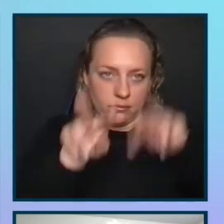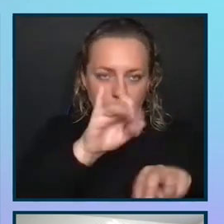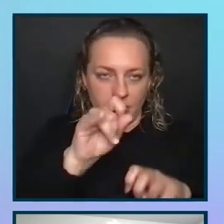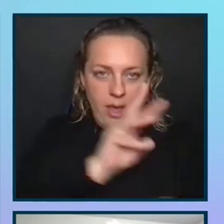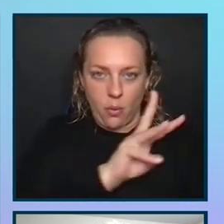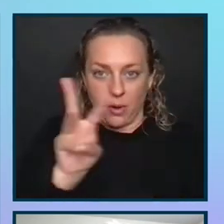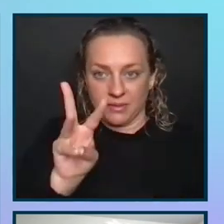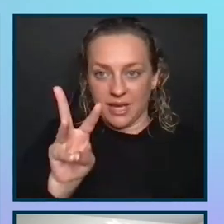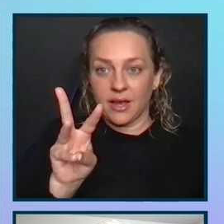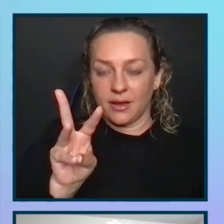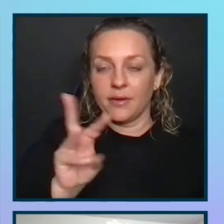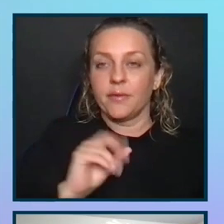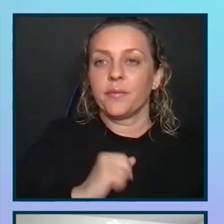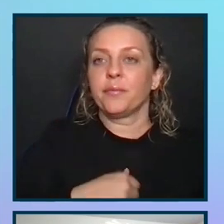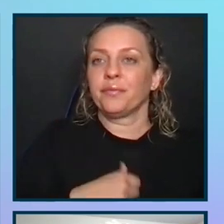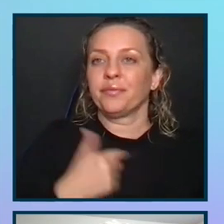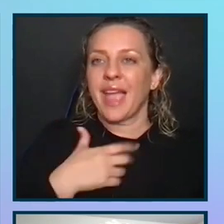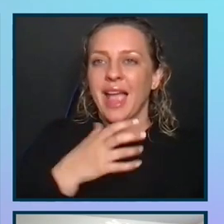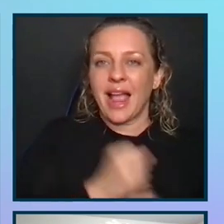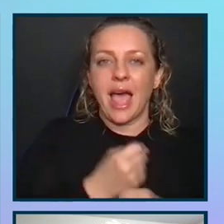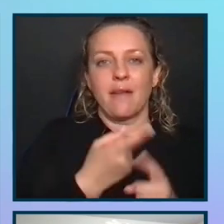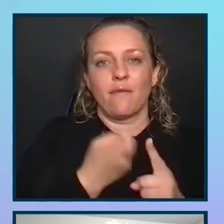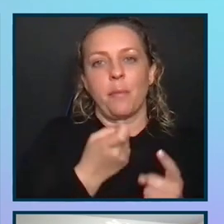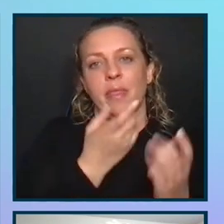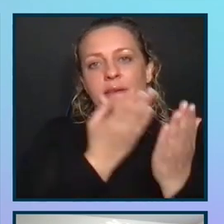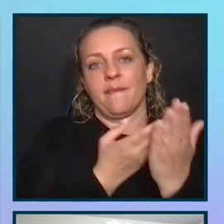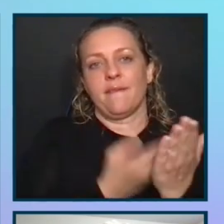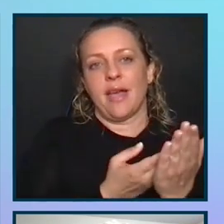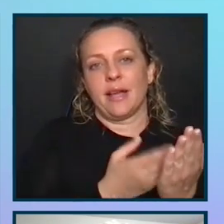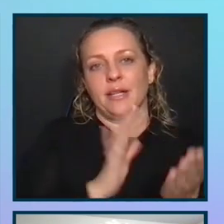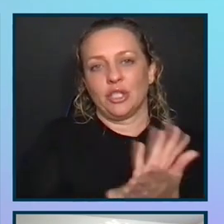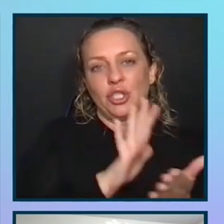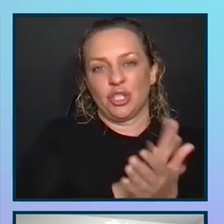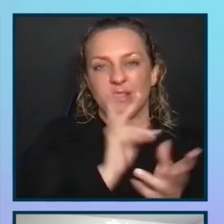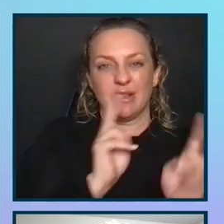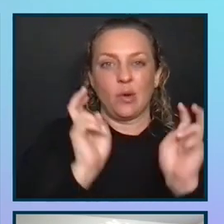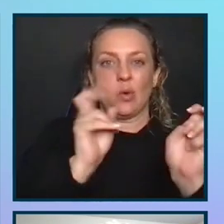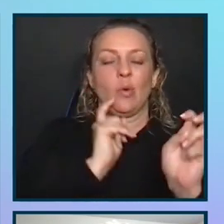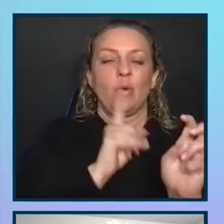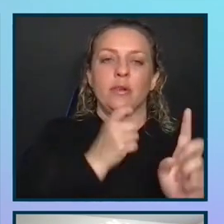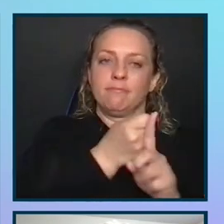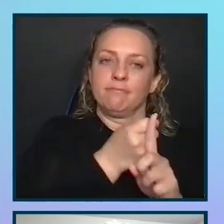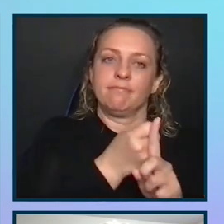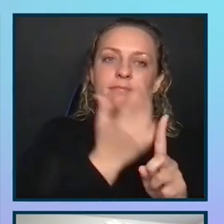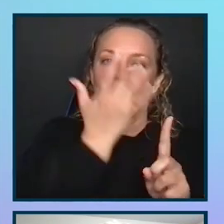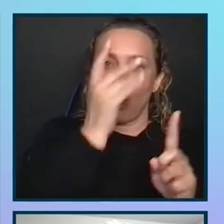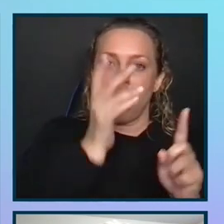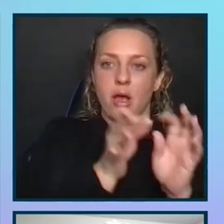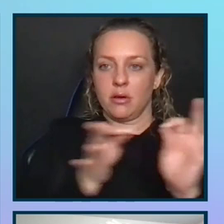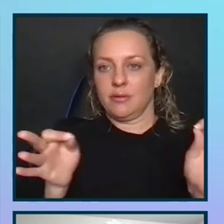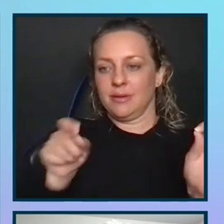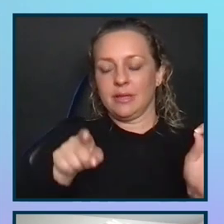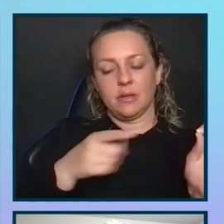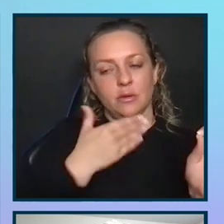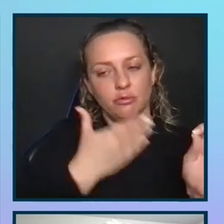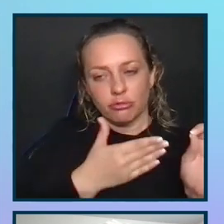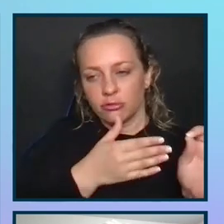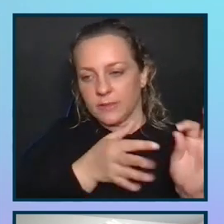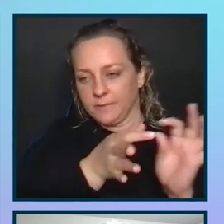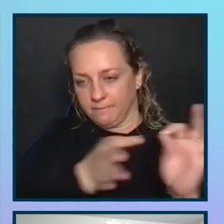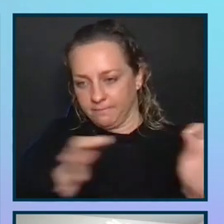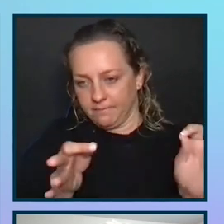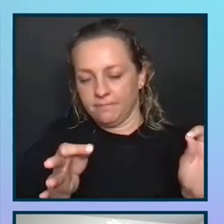I got this from the overlay fact sheet, and it's a great quote in part because it's very well said. It's extremely